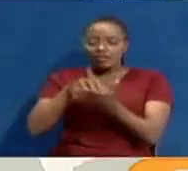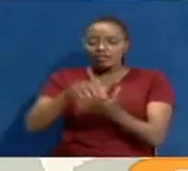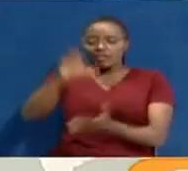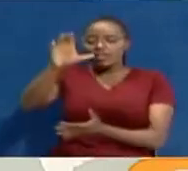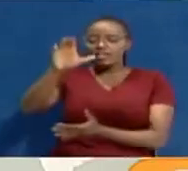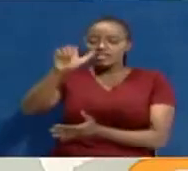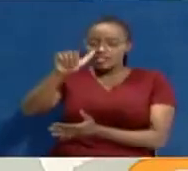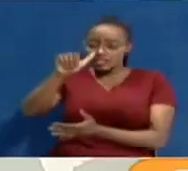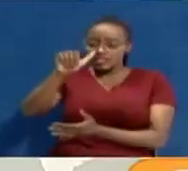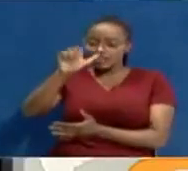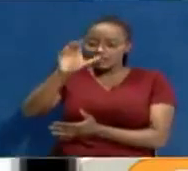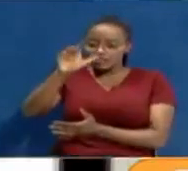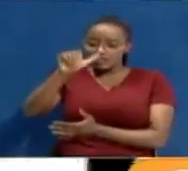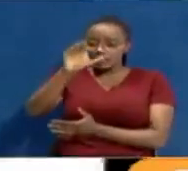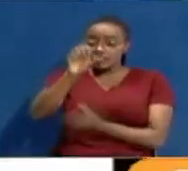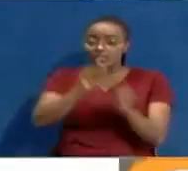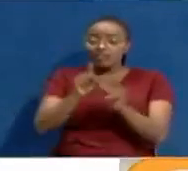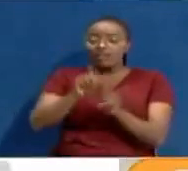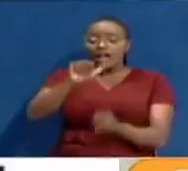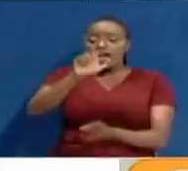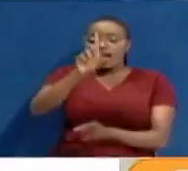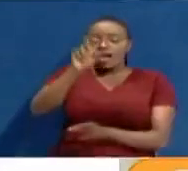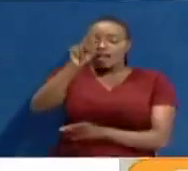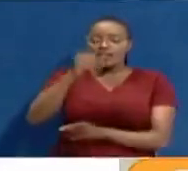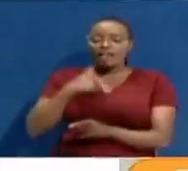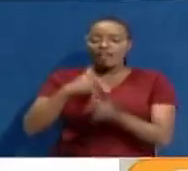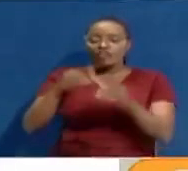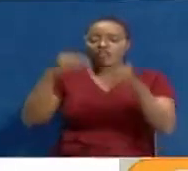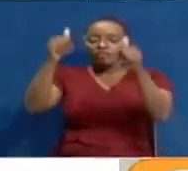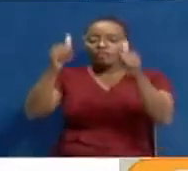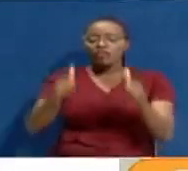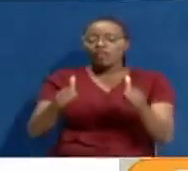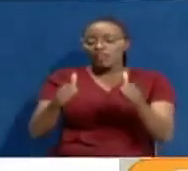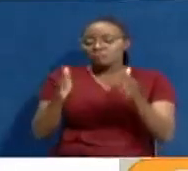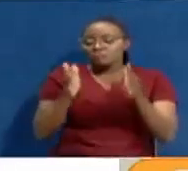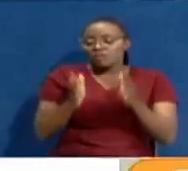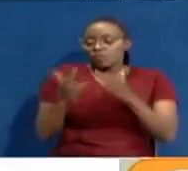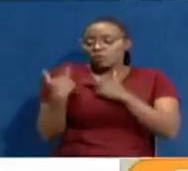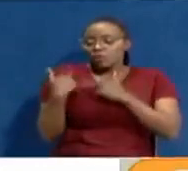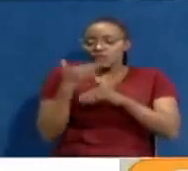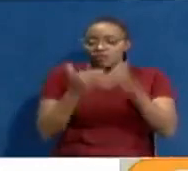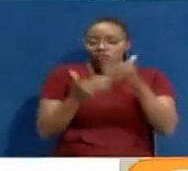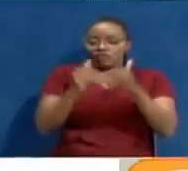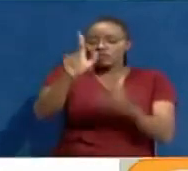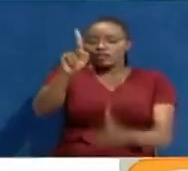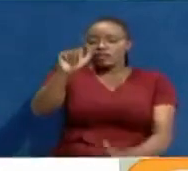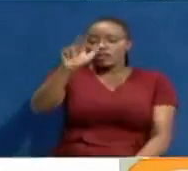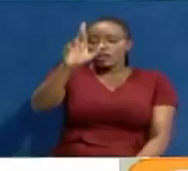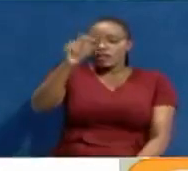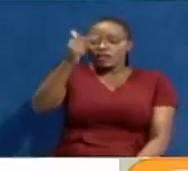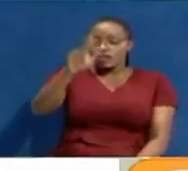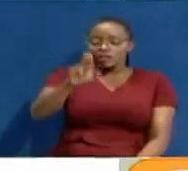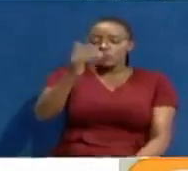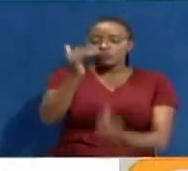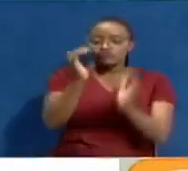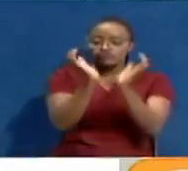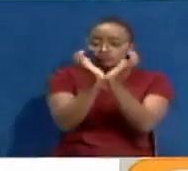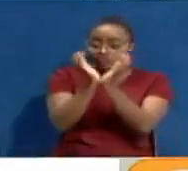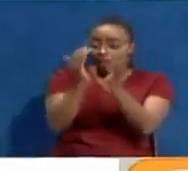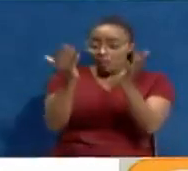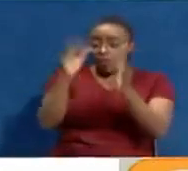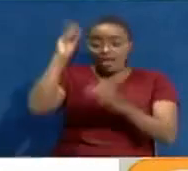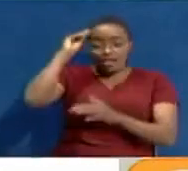The Cabinet Secretary for Regional Development, Aidan Mohammed, has put on notice the contractor in charge of the Karatu Stadium in Gatondo South, Kiambu